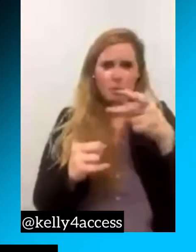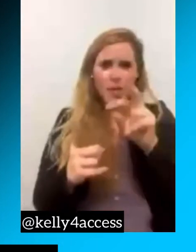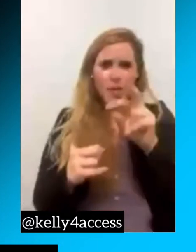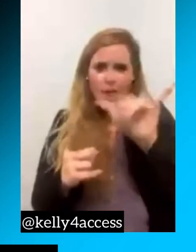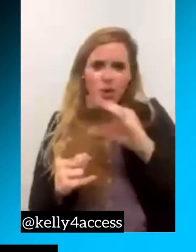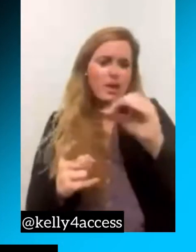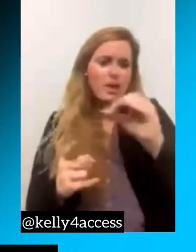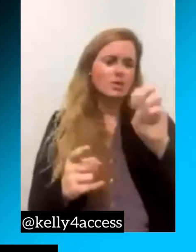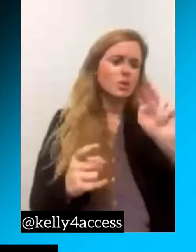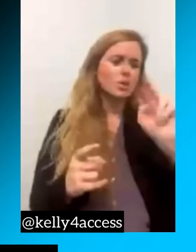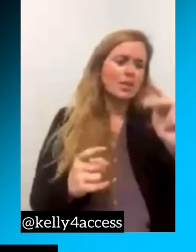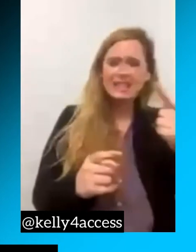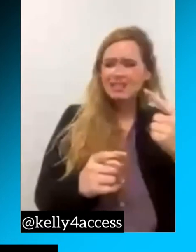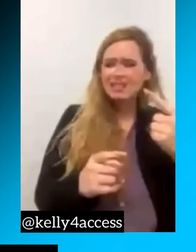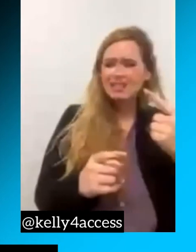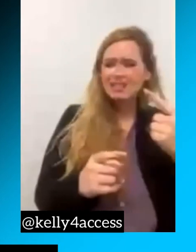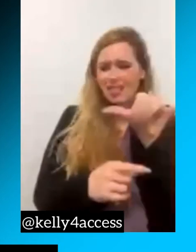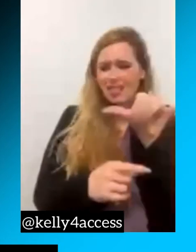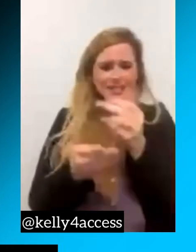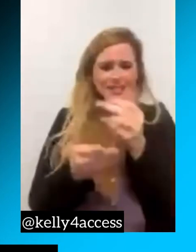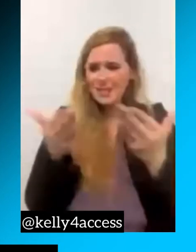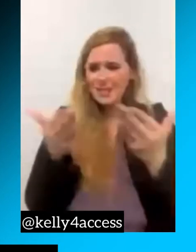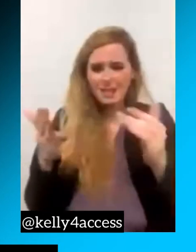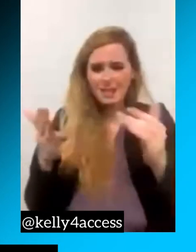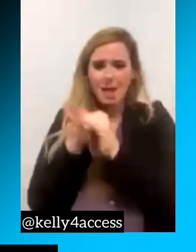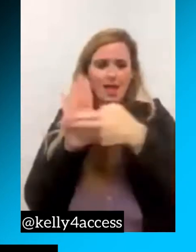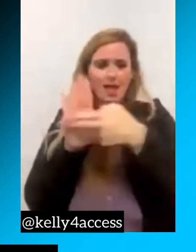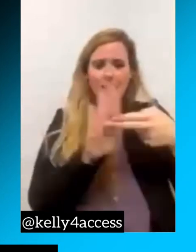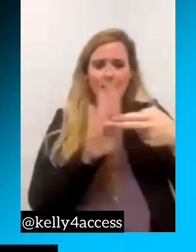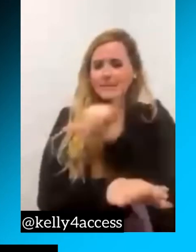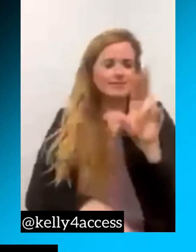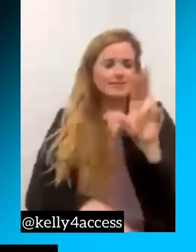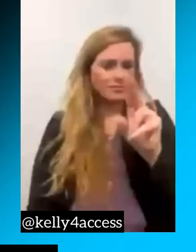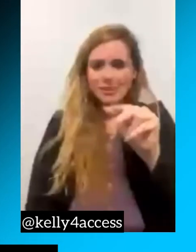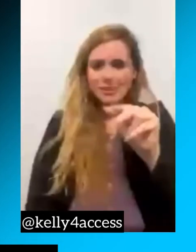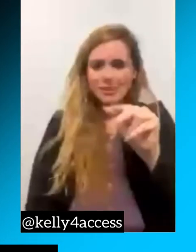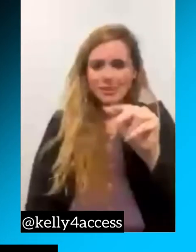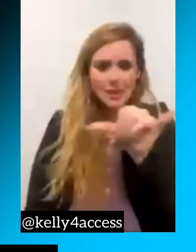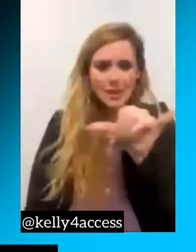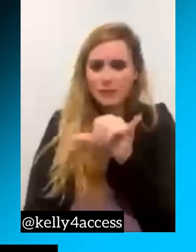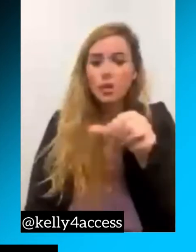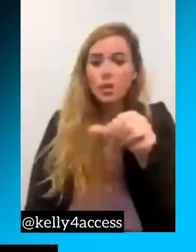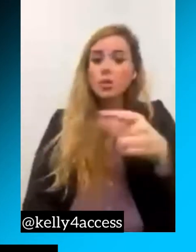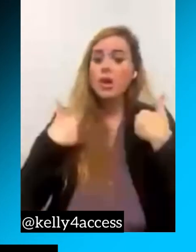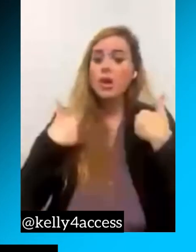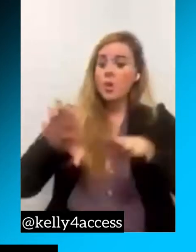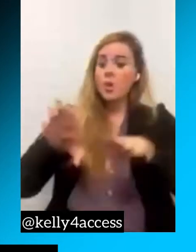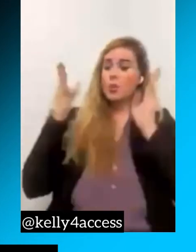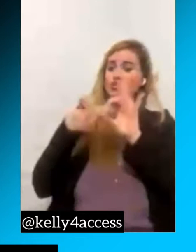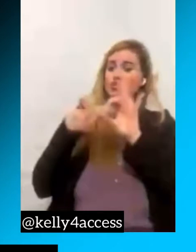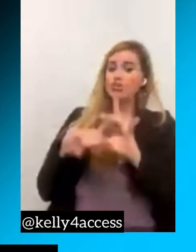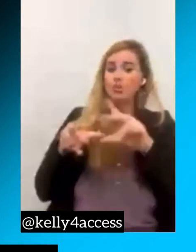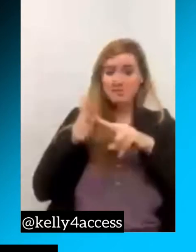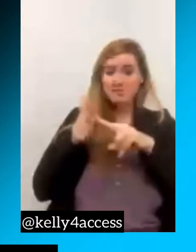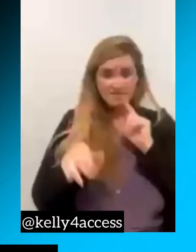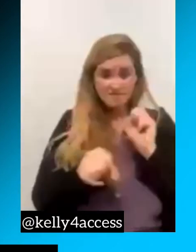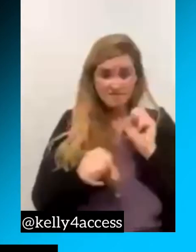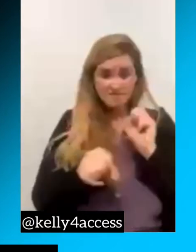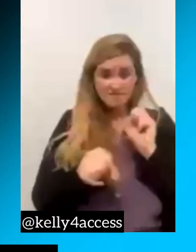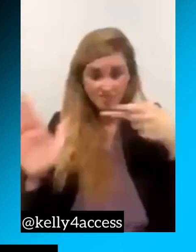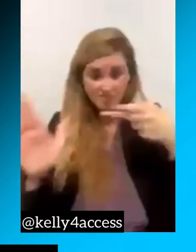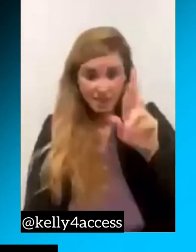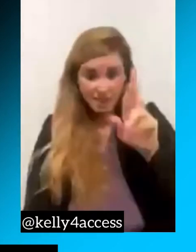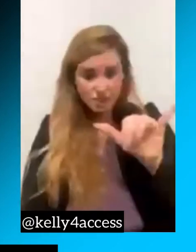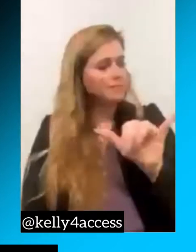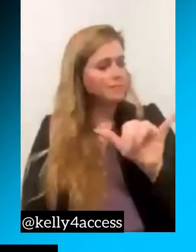two labels interchangeably. Like just because you have an open relationship doesn't necessarily mean that it's polyamorous. And just because